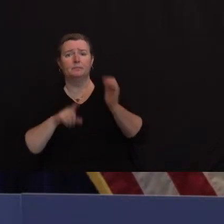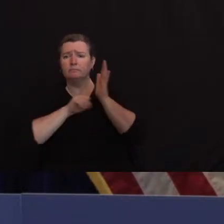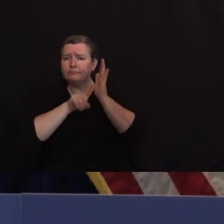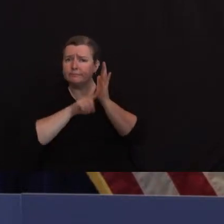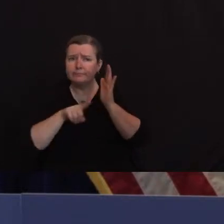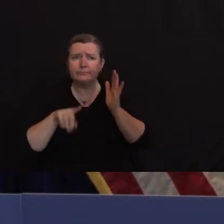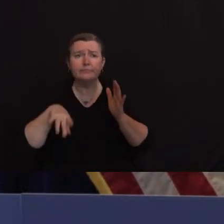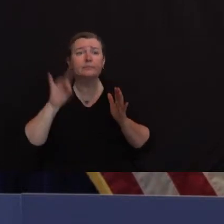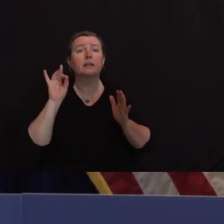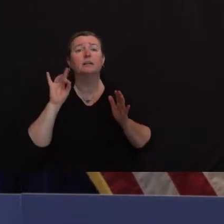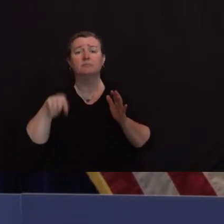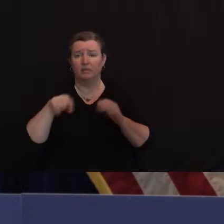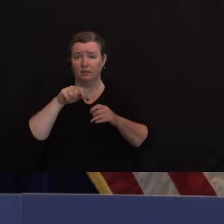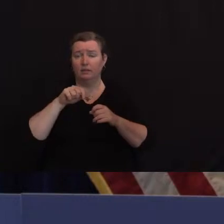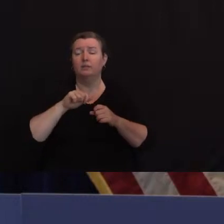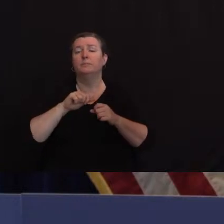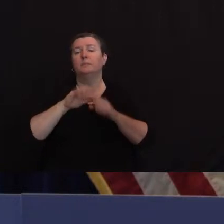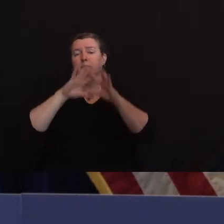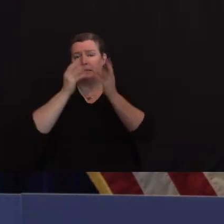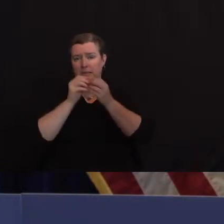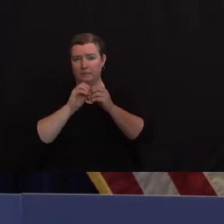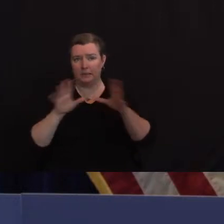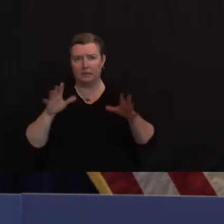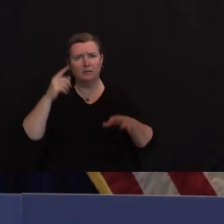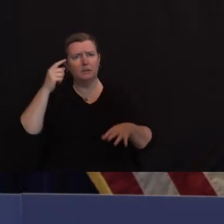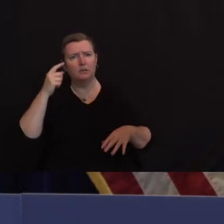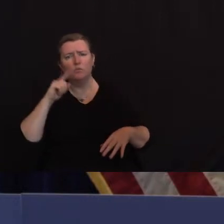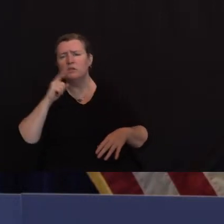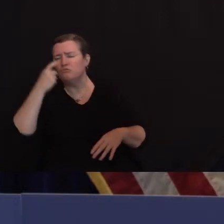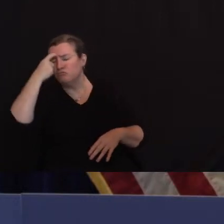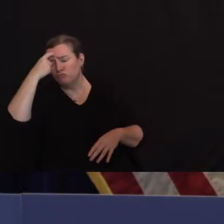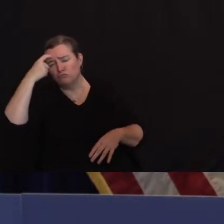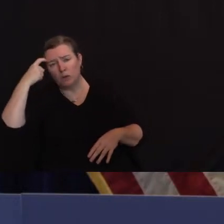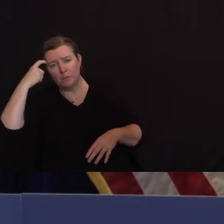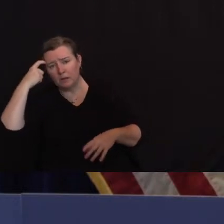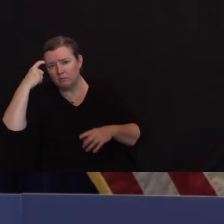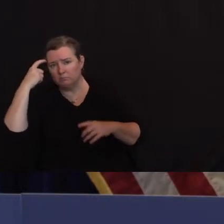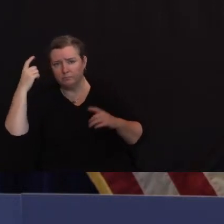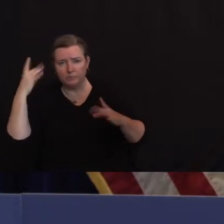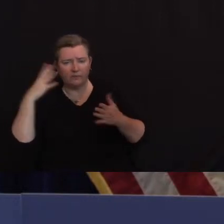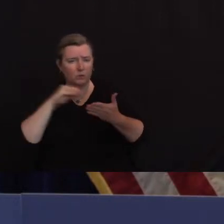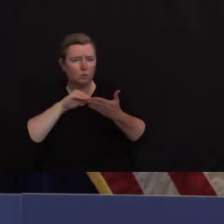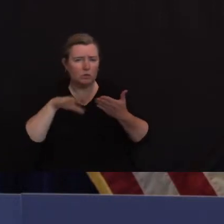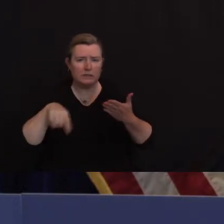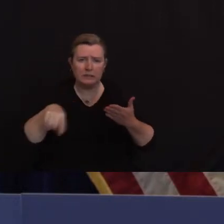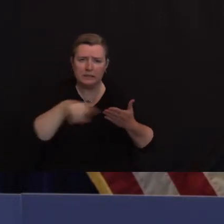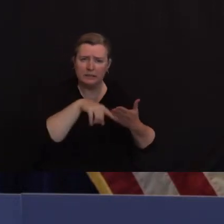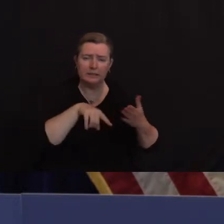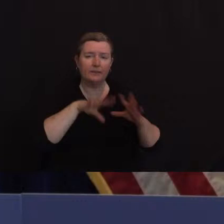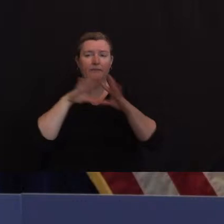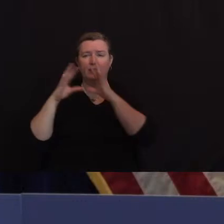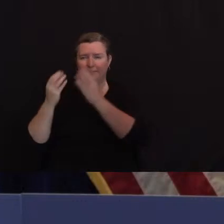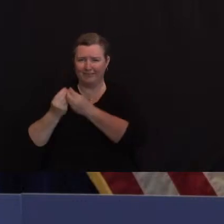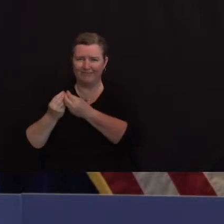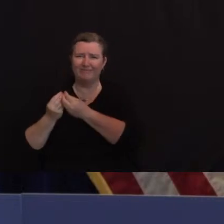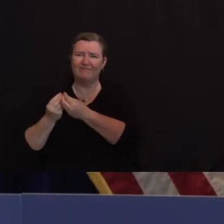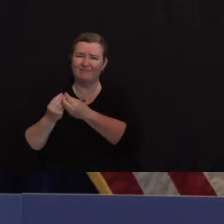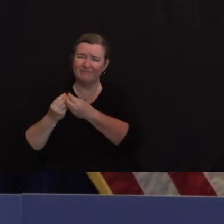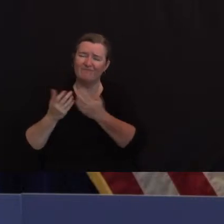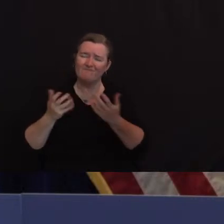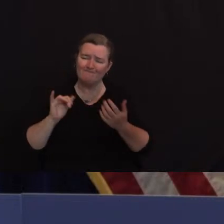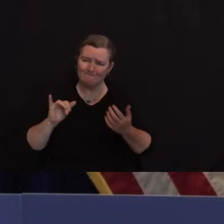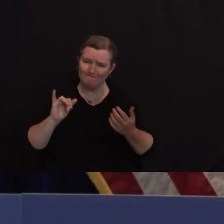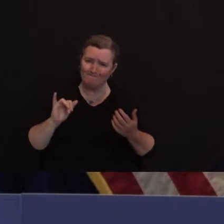families. Schools can help promote student well-being by establishing supportive environments and referring students to